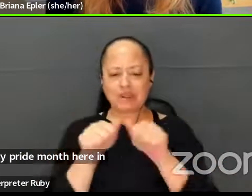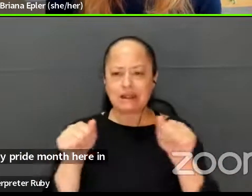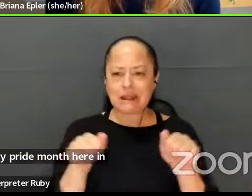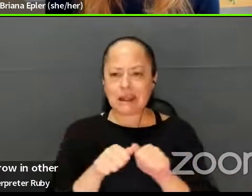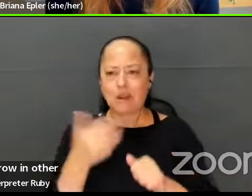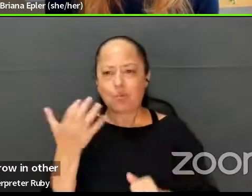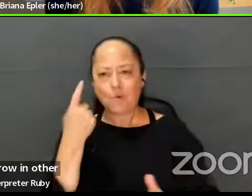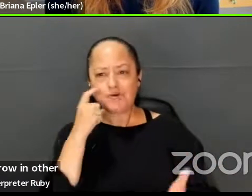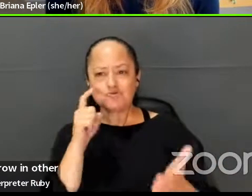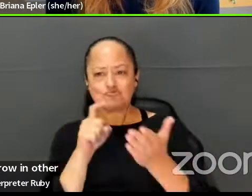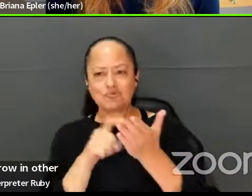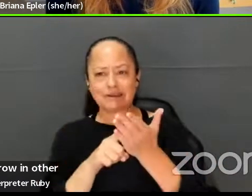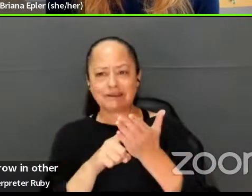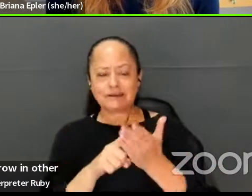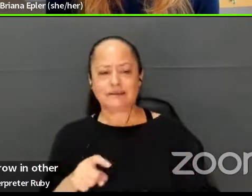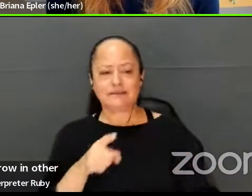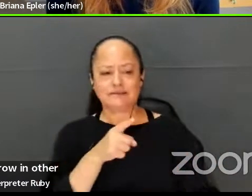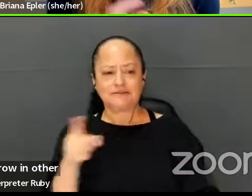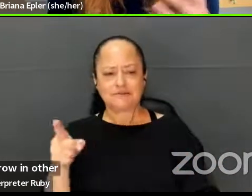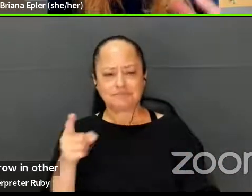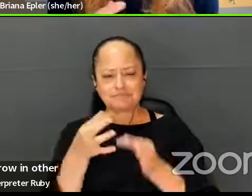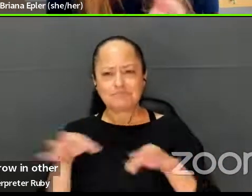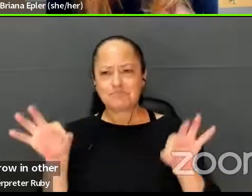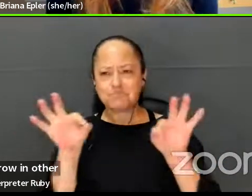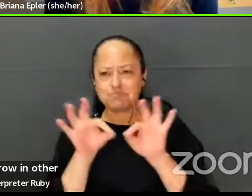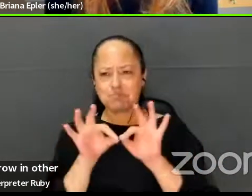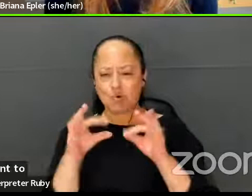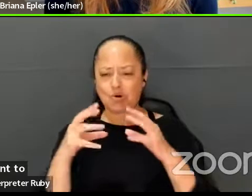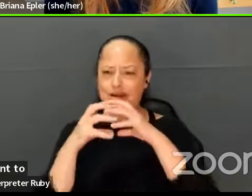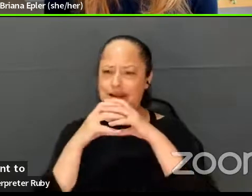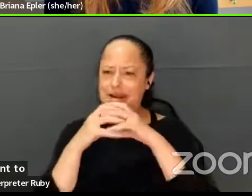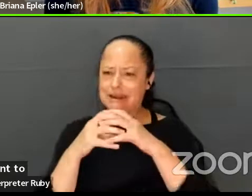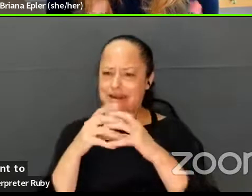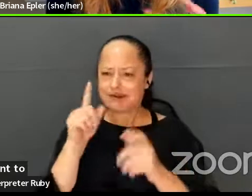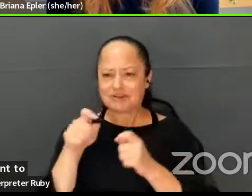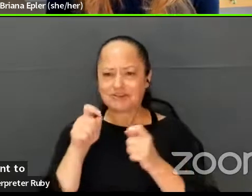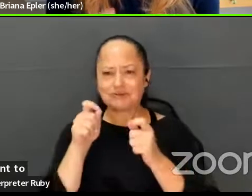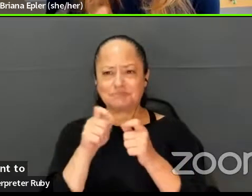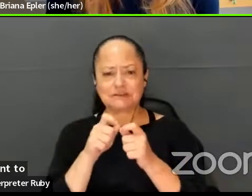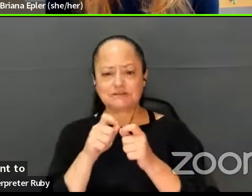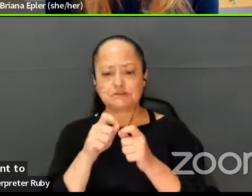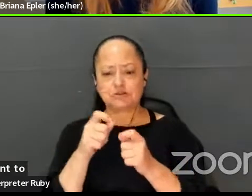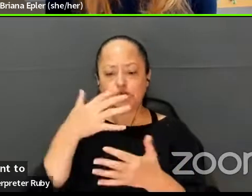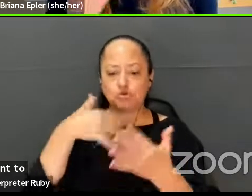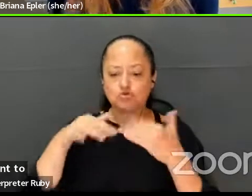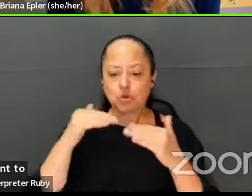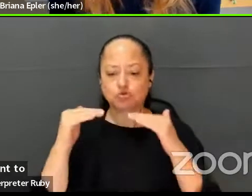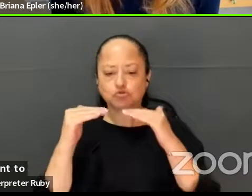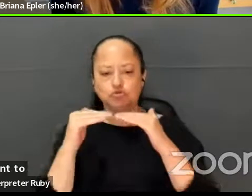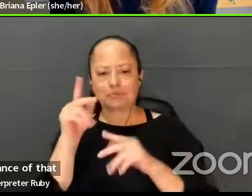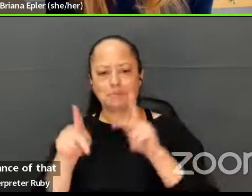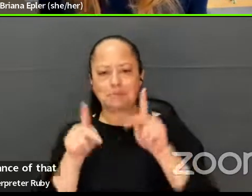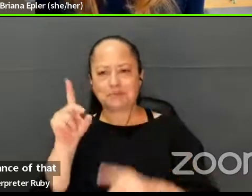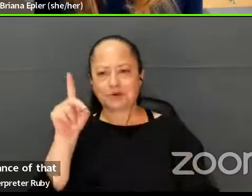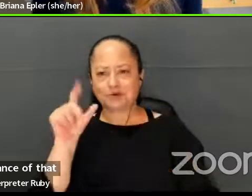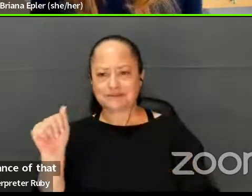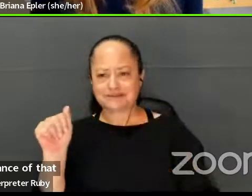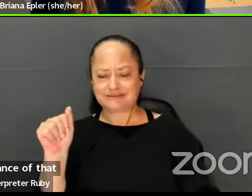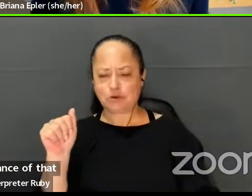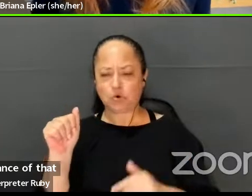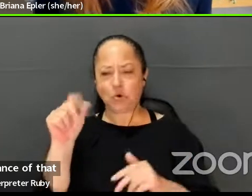that the importance of that intersectionally, specifically social justice for people with disabilities or disability